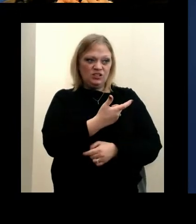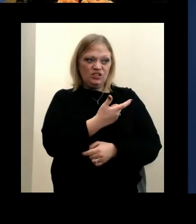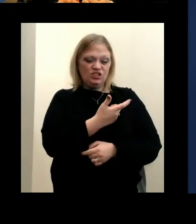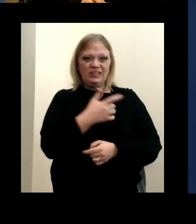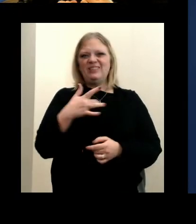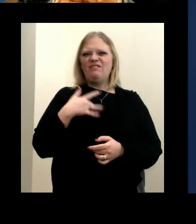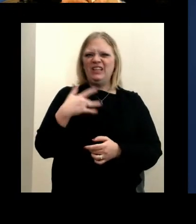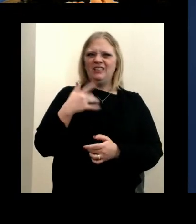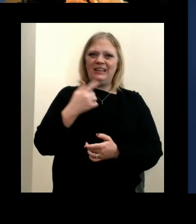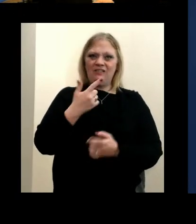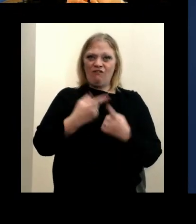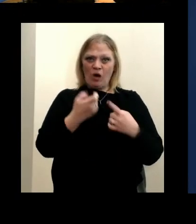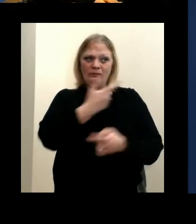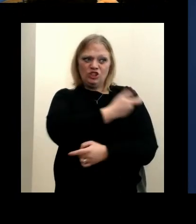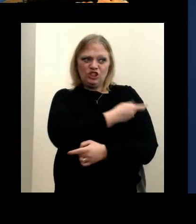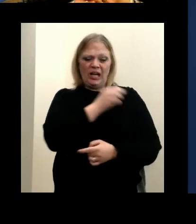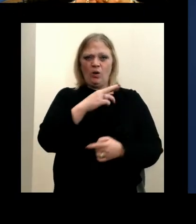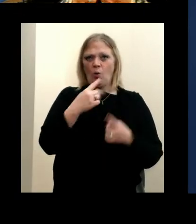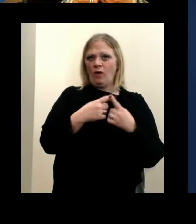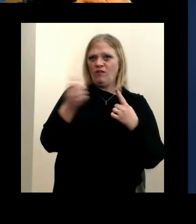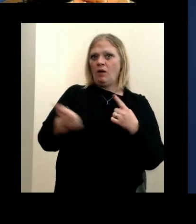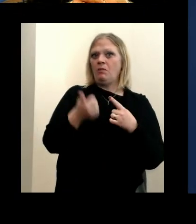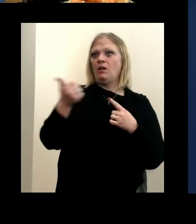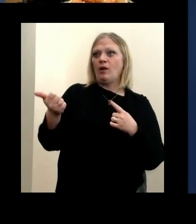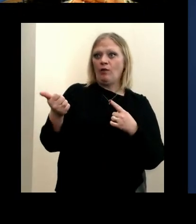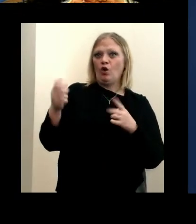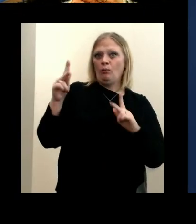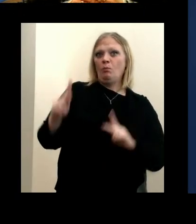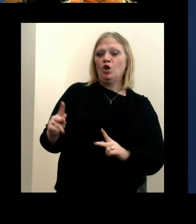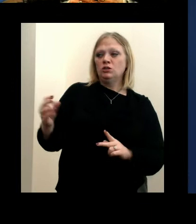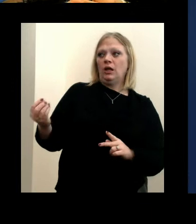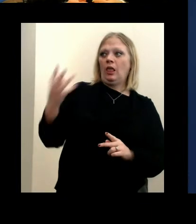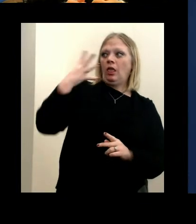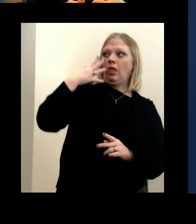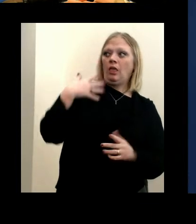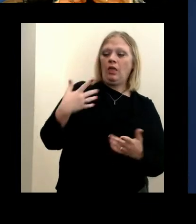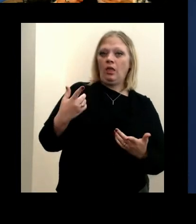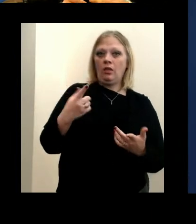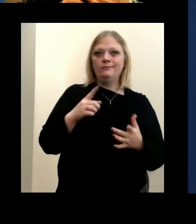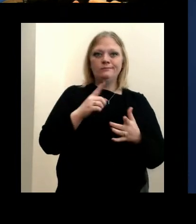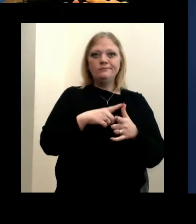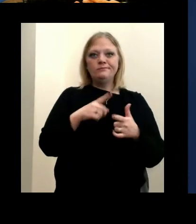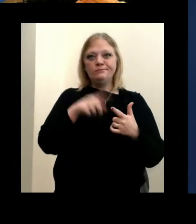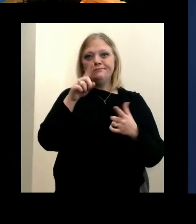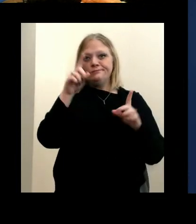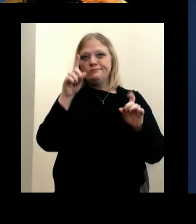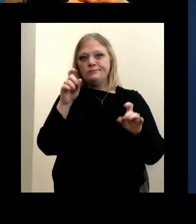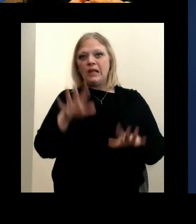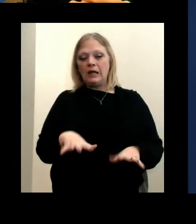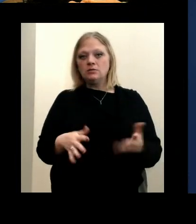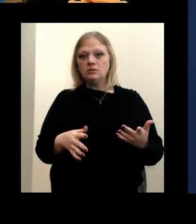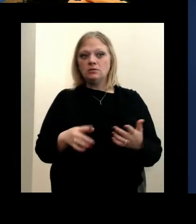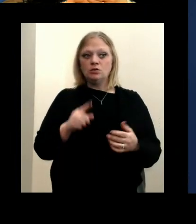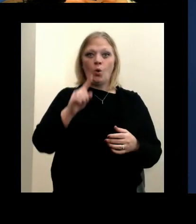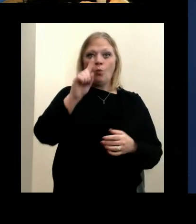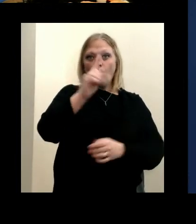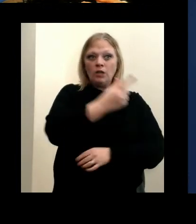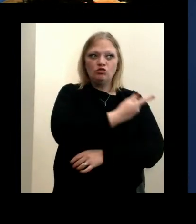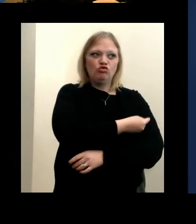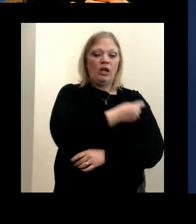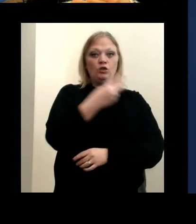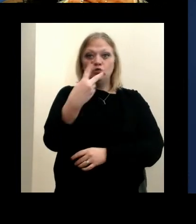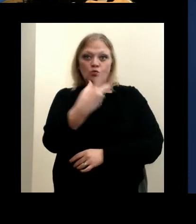you're going to know is if you get a test. So somebody who has received one dose or even 2 doses of